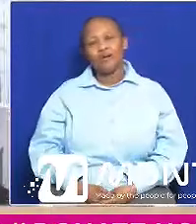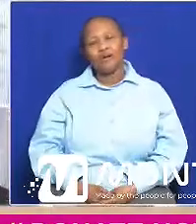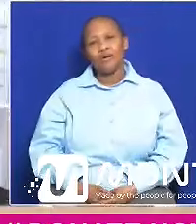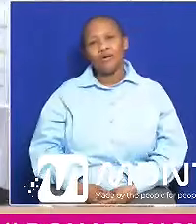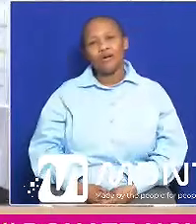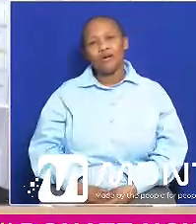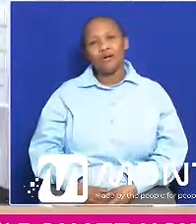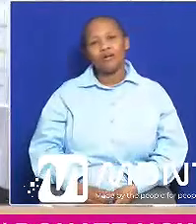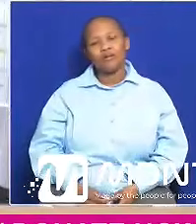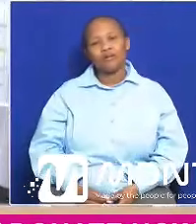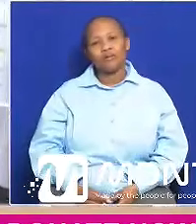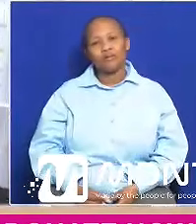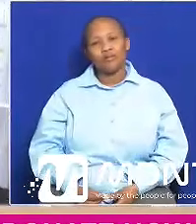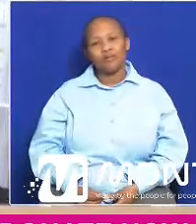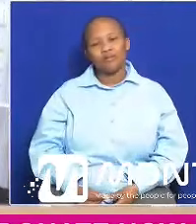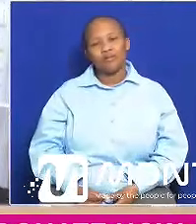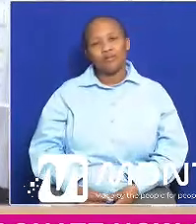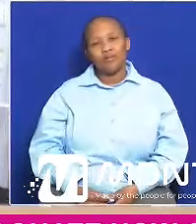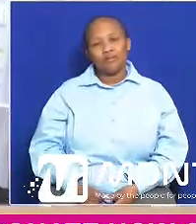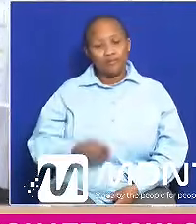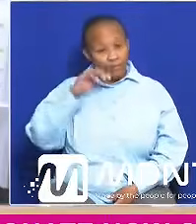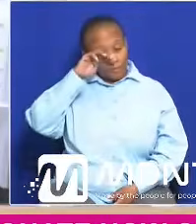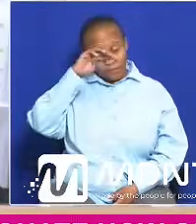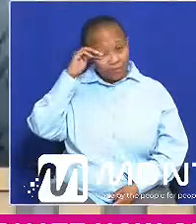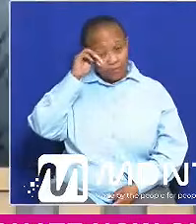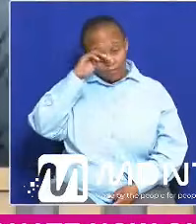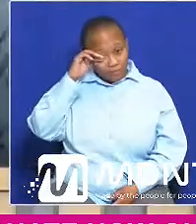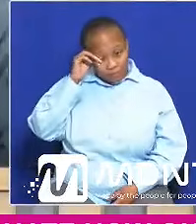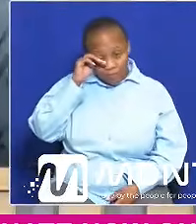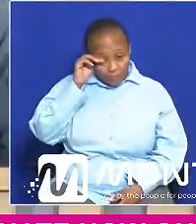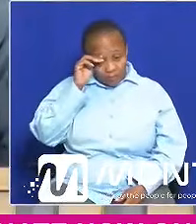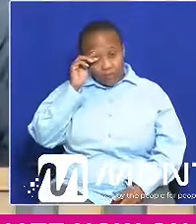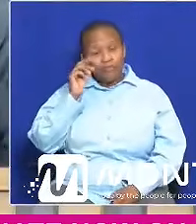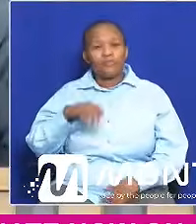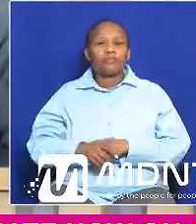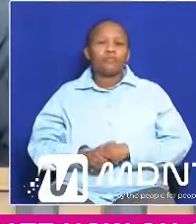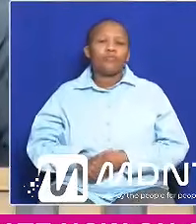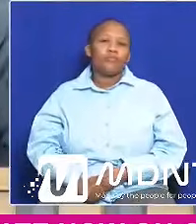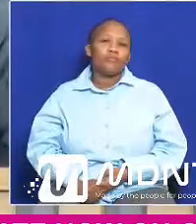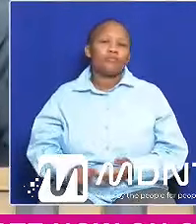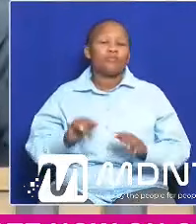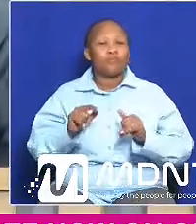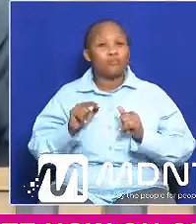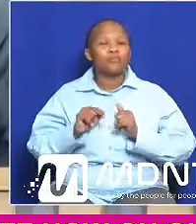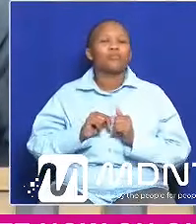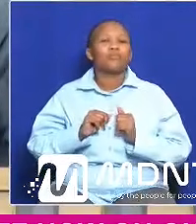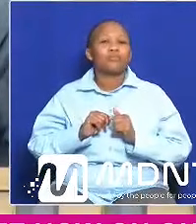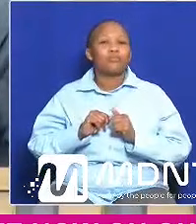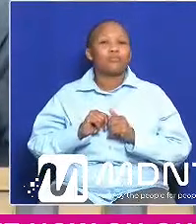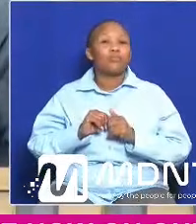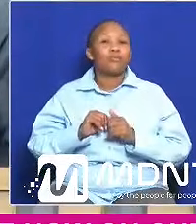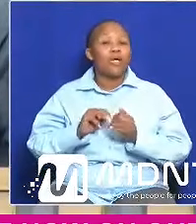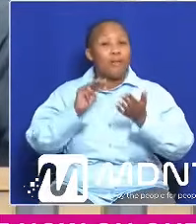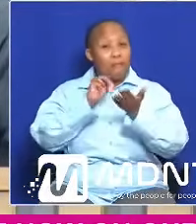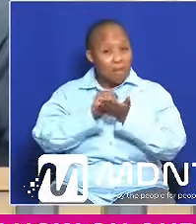There's a number 5 here on the page before me. That is a notification of payment, and